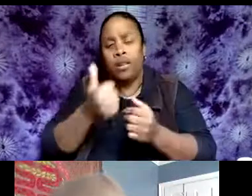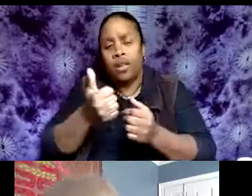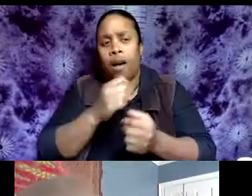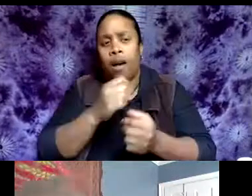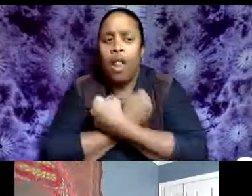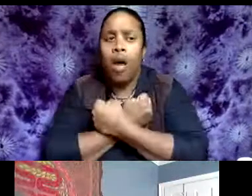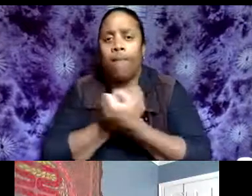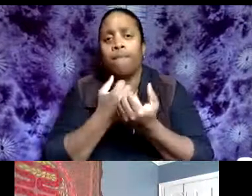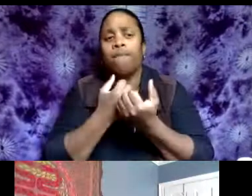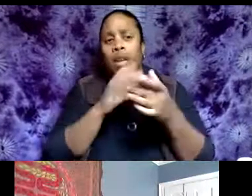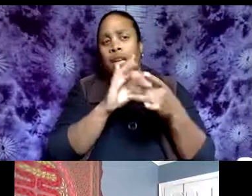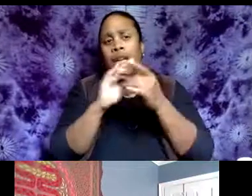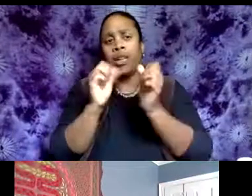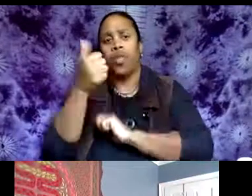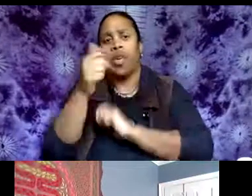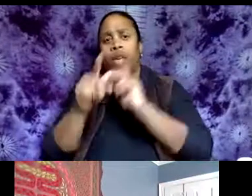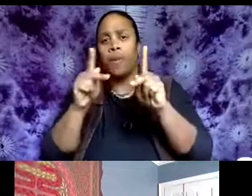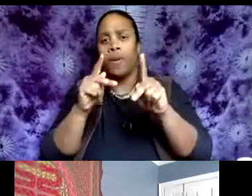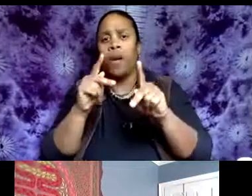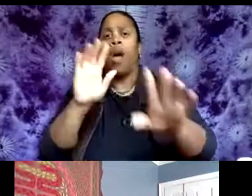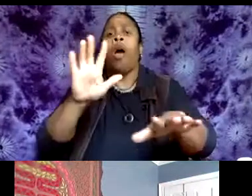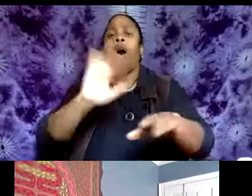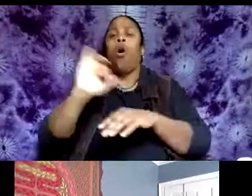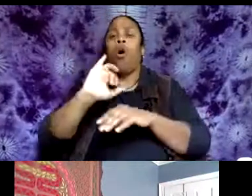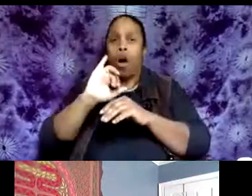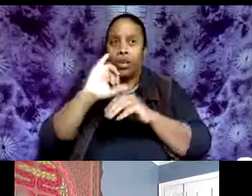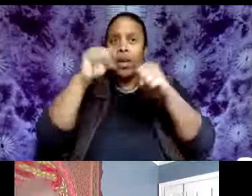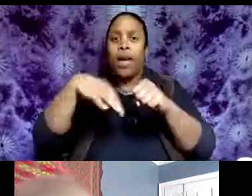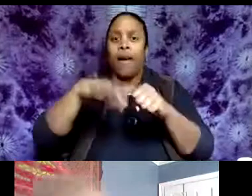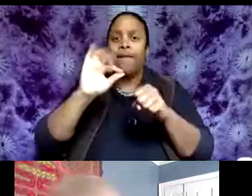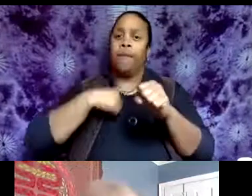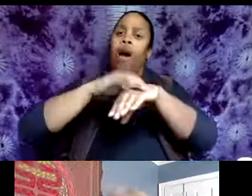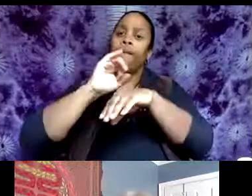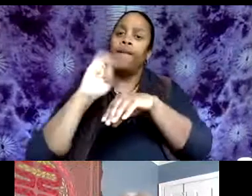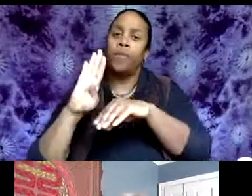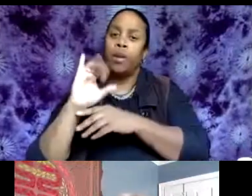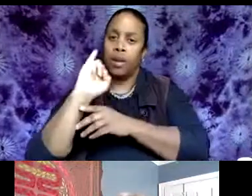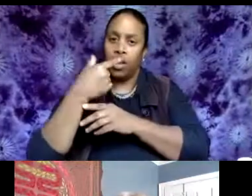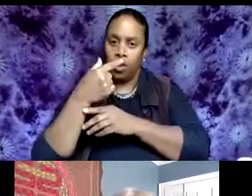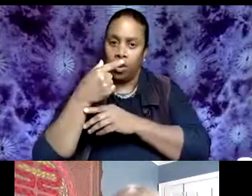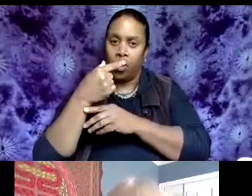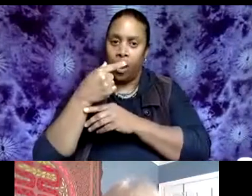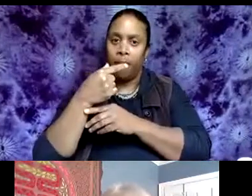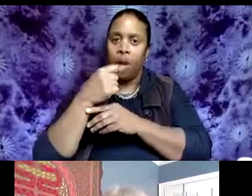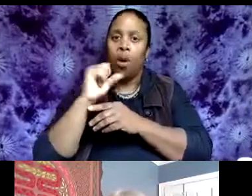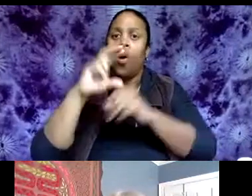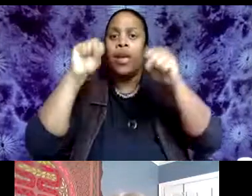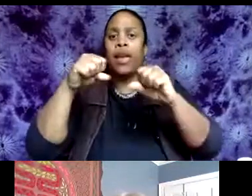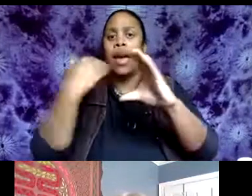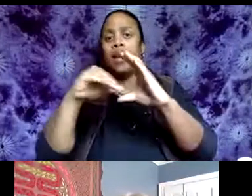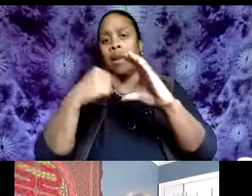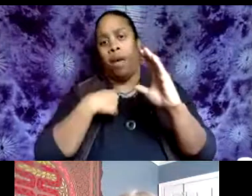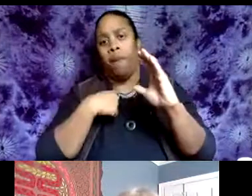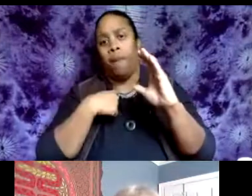Thank you. Oh, and you can find me on Facebook and Instagram on Sally Spiritual Guidance, or you can email me at